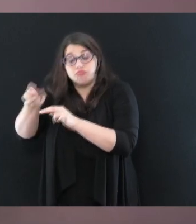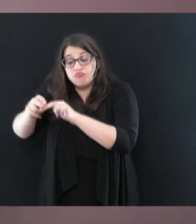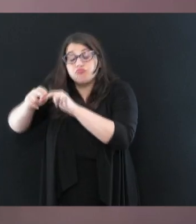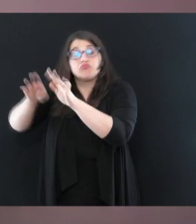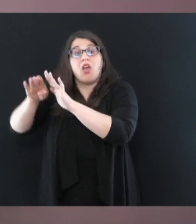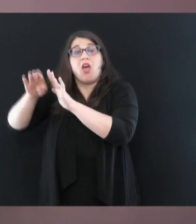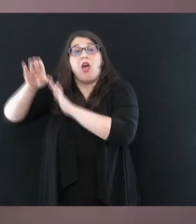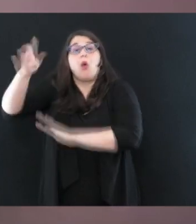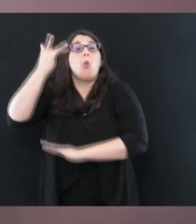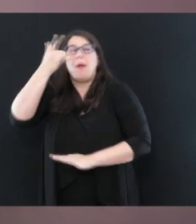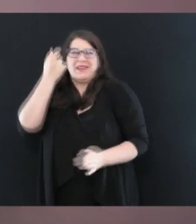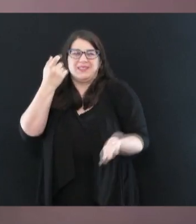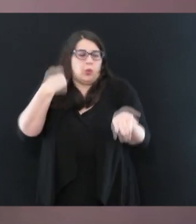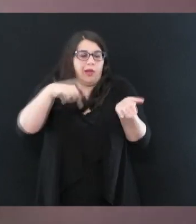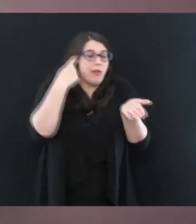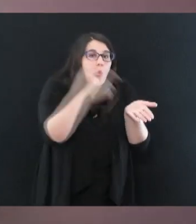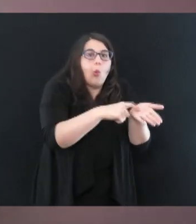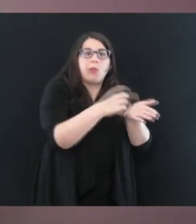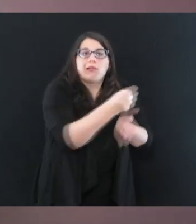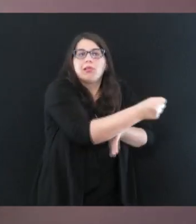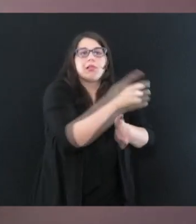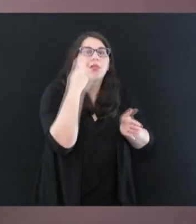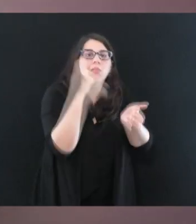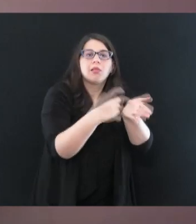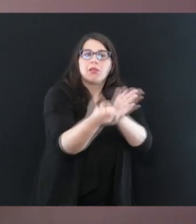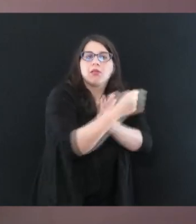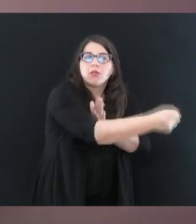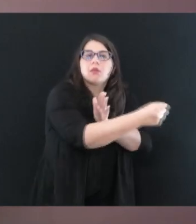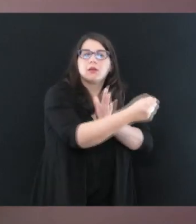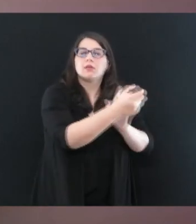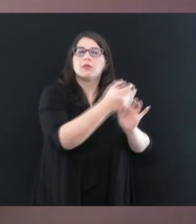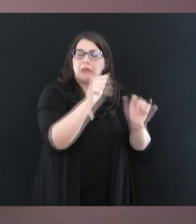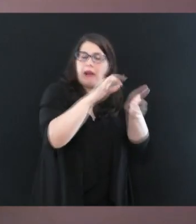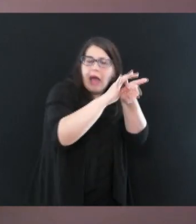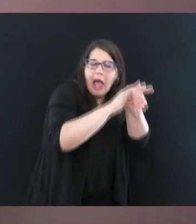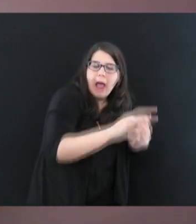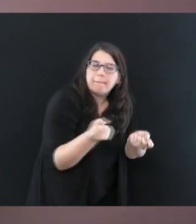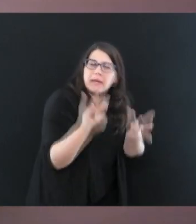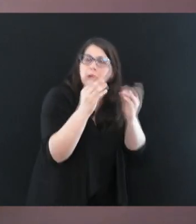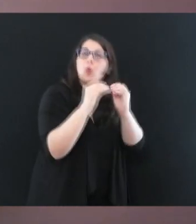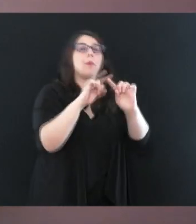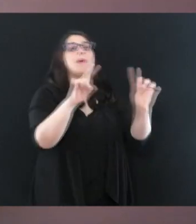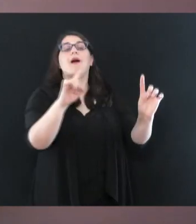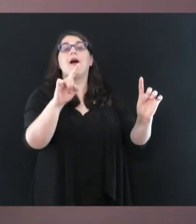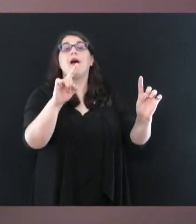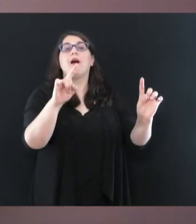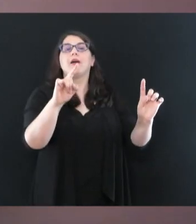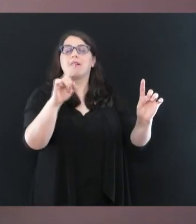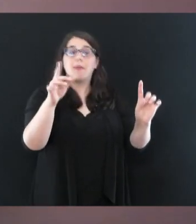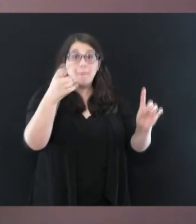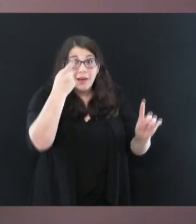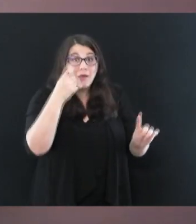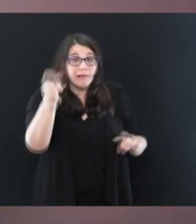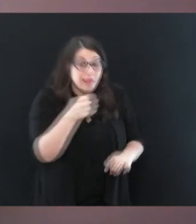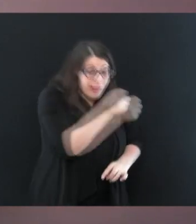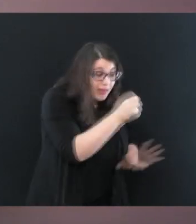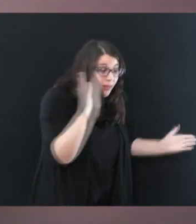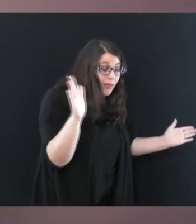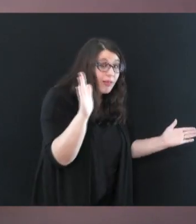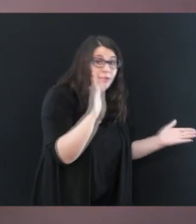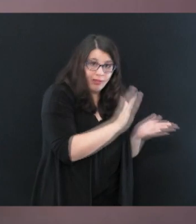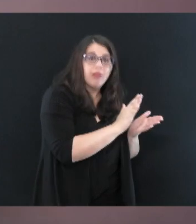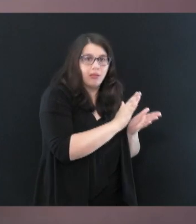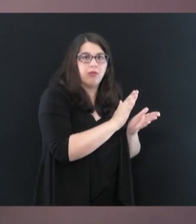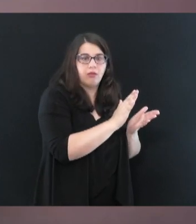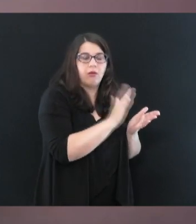people isolated and not able to infect others, then we know that over time that infection rate will come down too. So what we're really